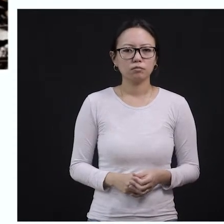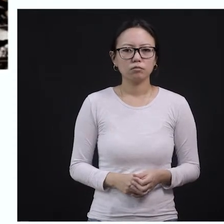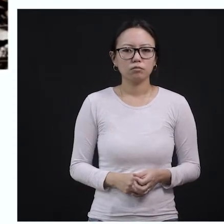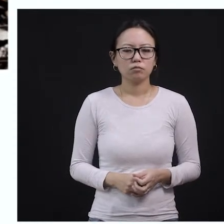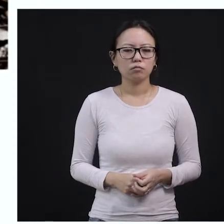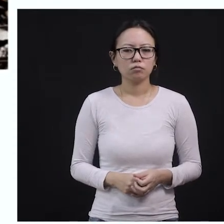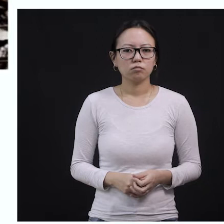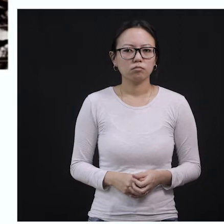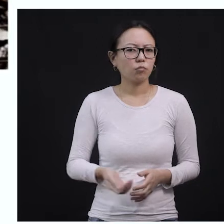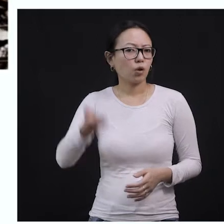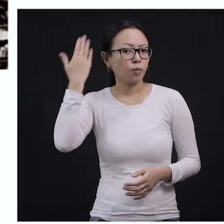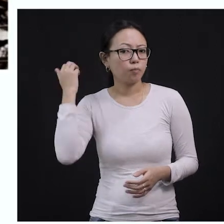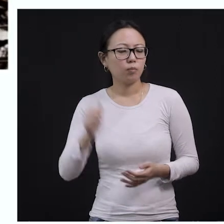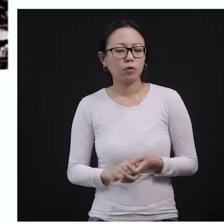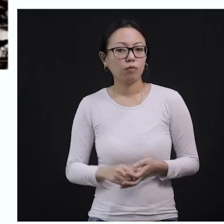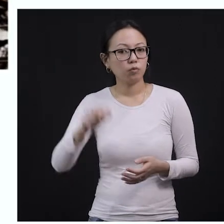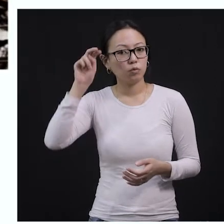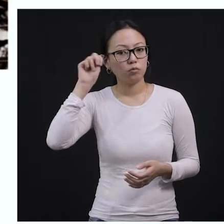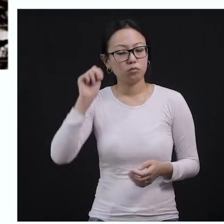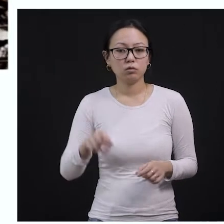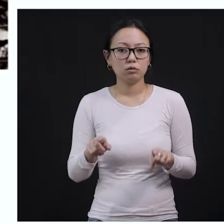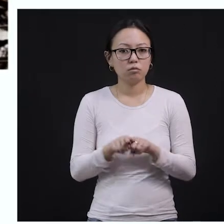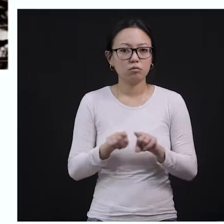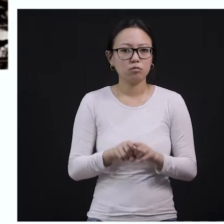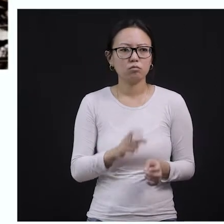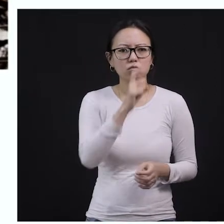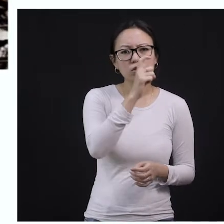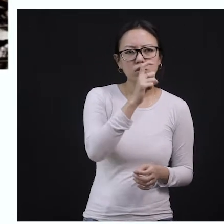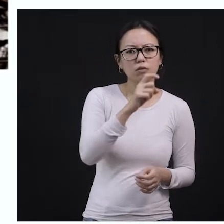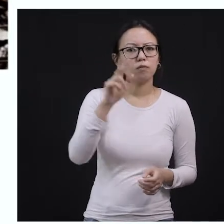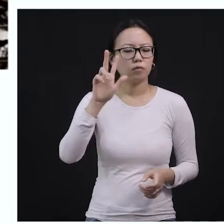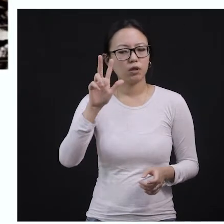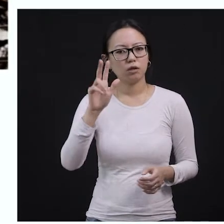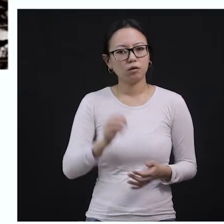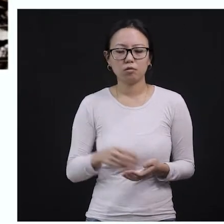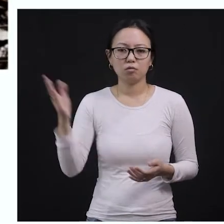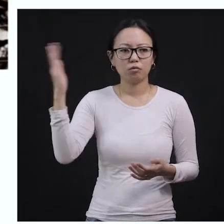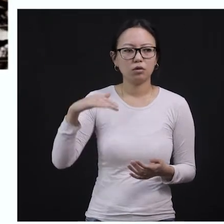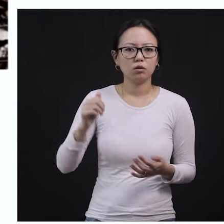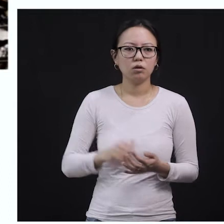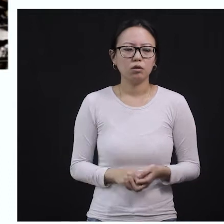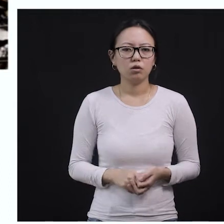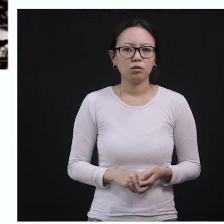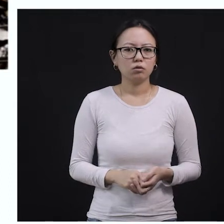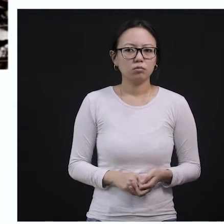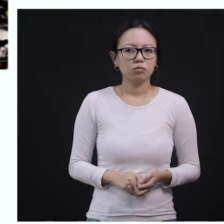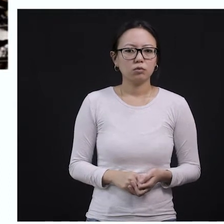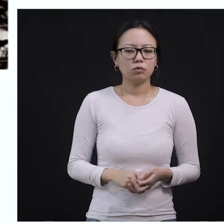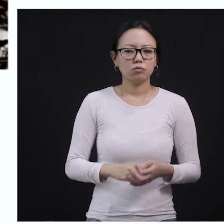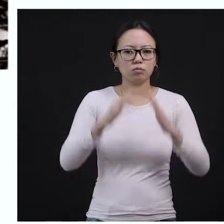which was 7 point Richter scale or 8 Richter scale, right? And those has caused